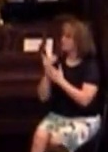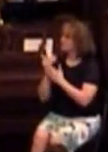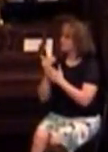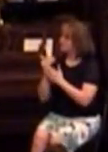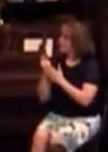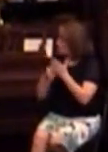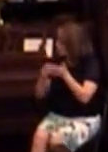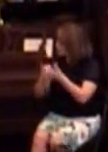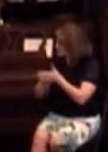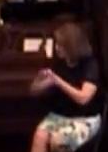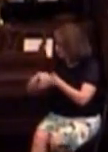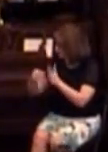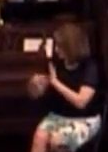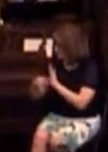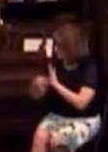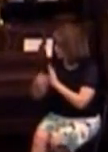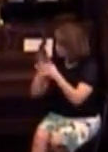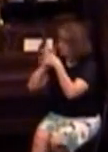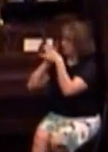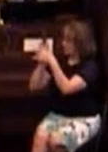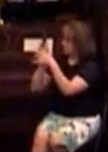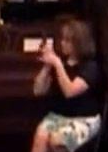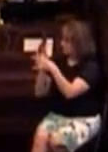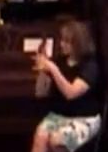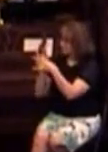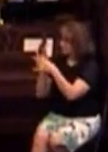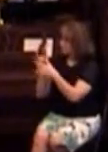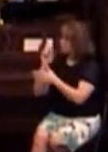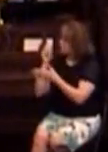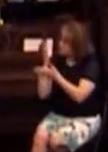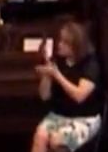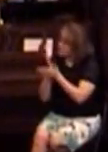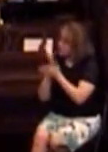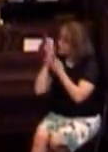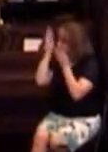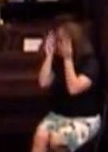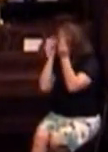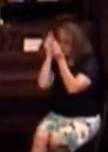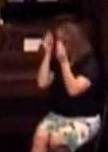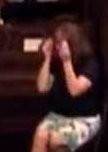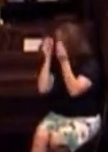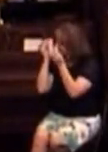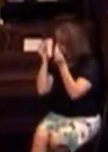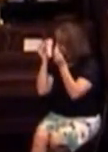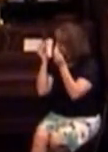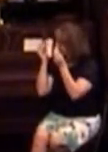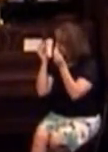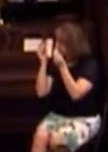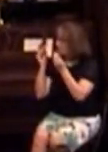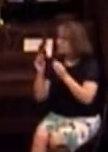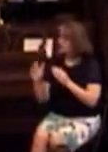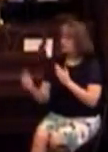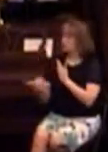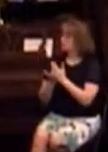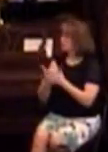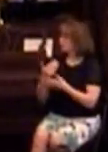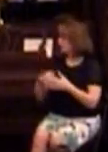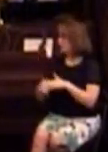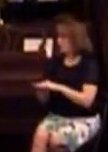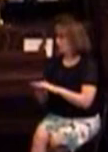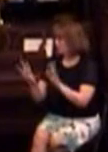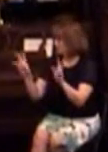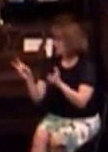prayer and seek that out, and you'll experience it. It's called the miracle of new birth. One more example, then I'll wrap it up. Final example, and